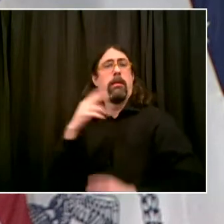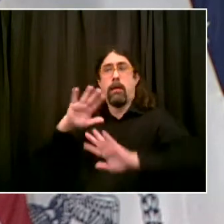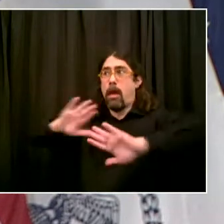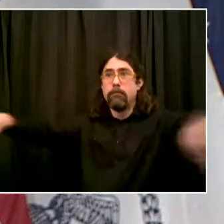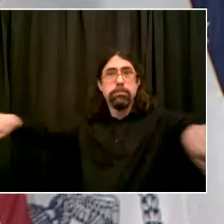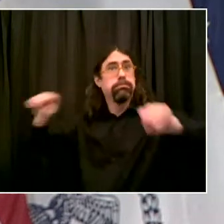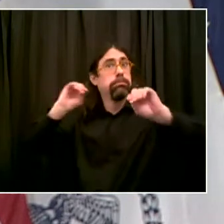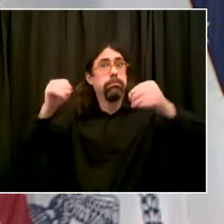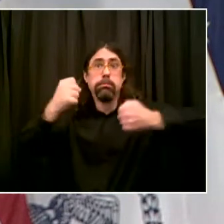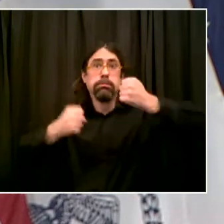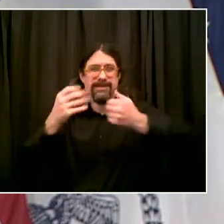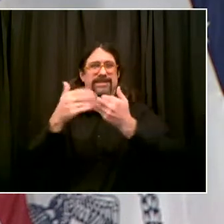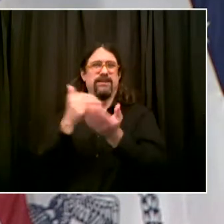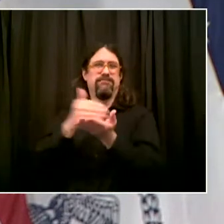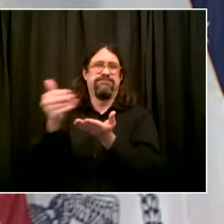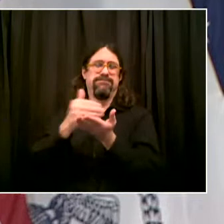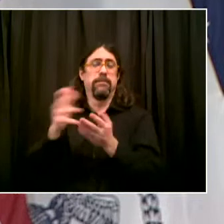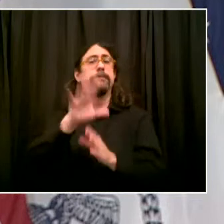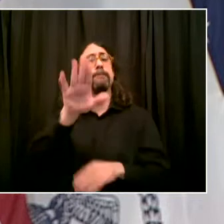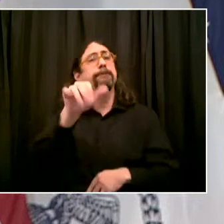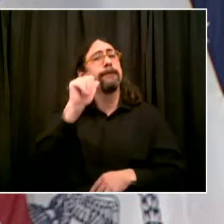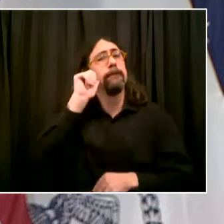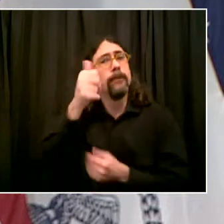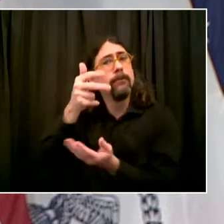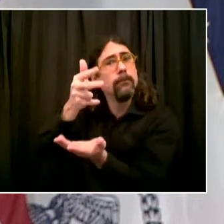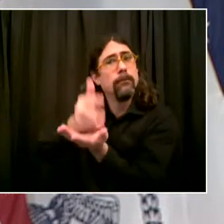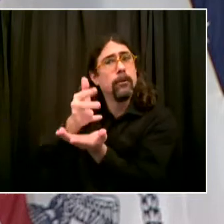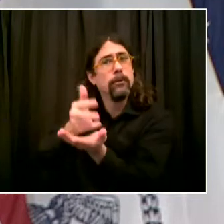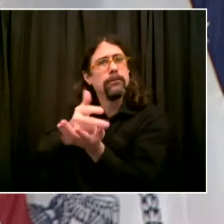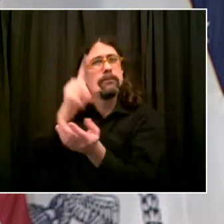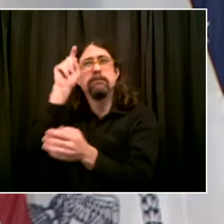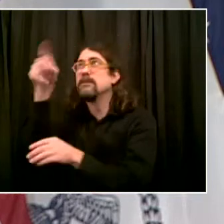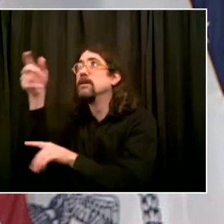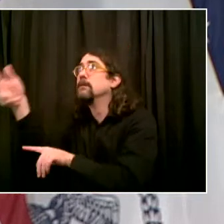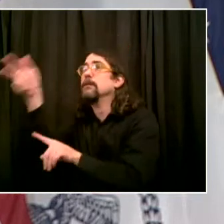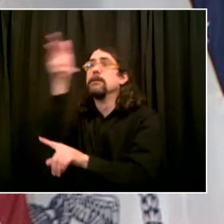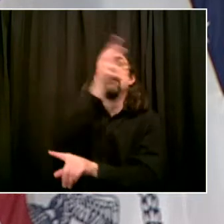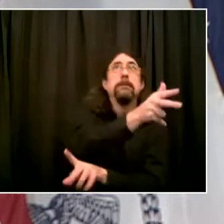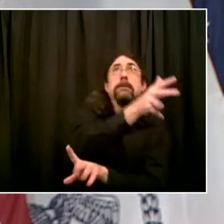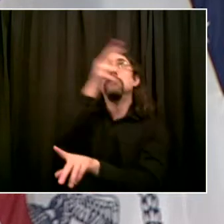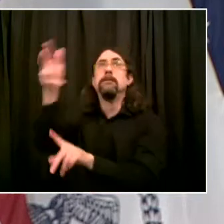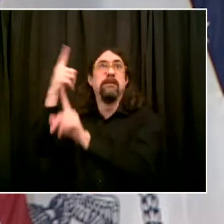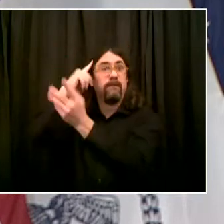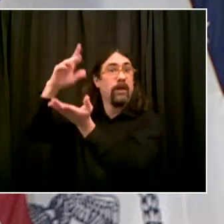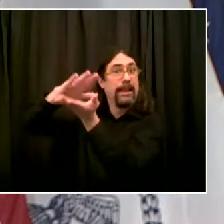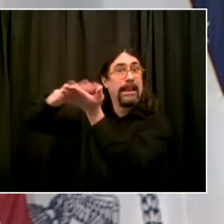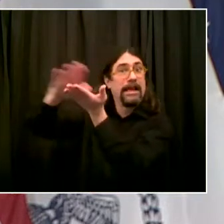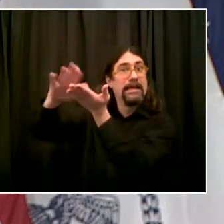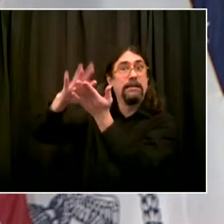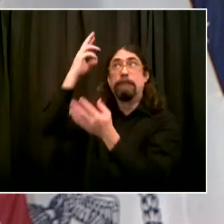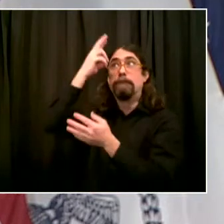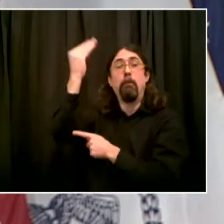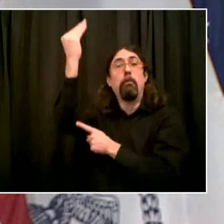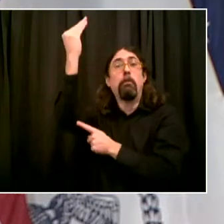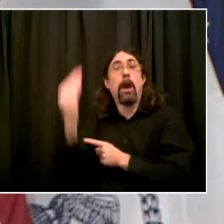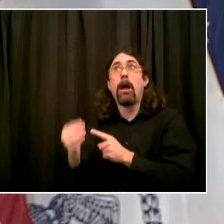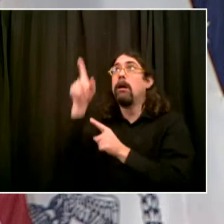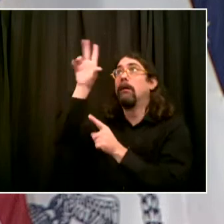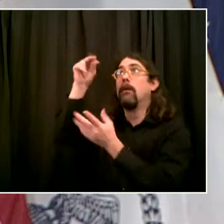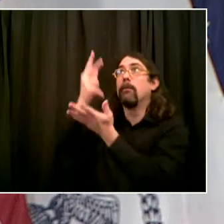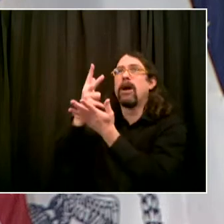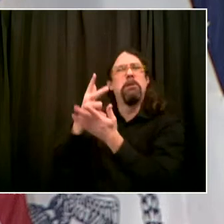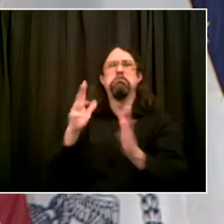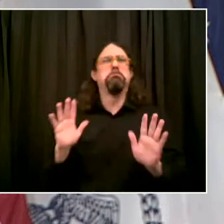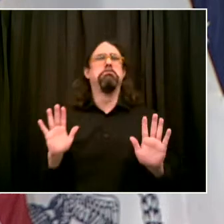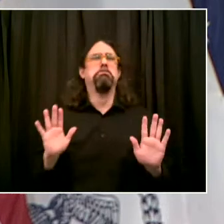Monday, protecting who are out on the street. And then an update, really important update, vaccine sites. And again, we want to get